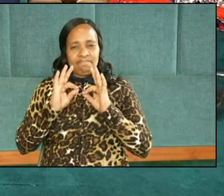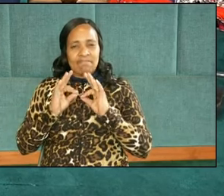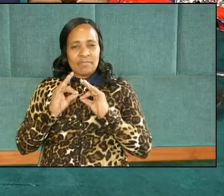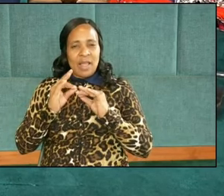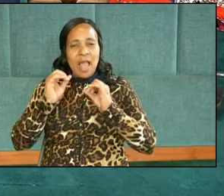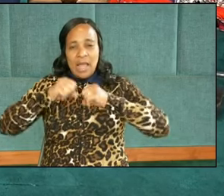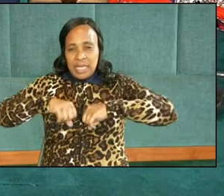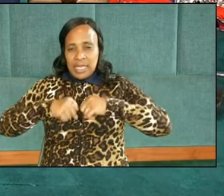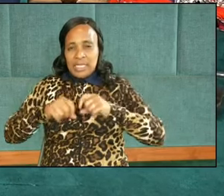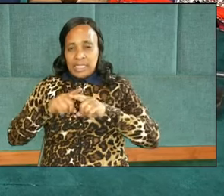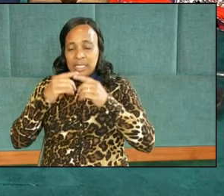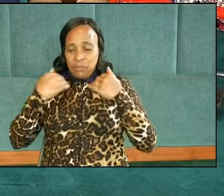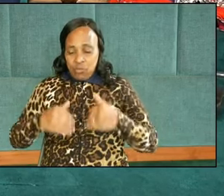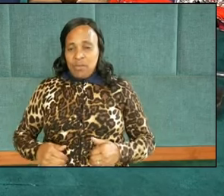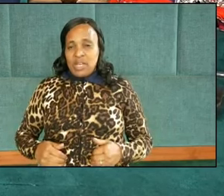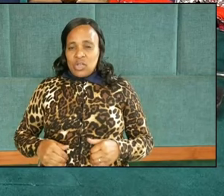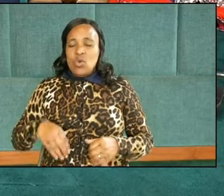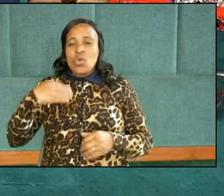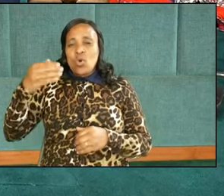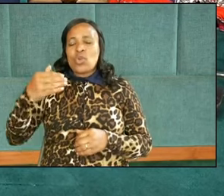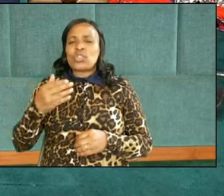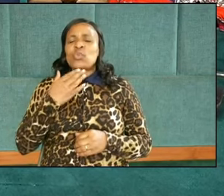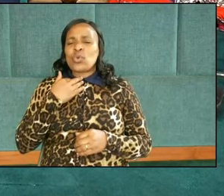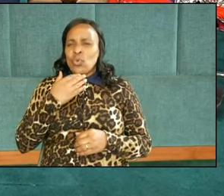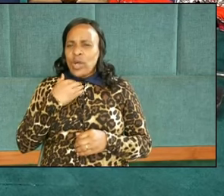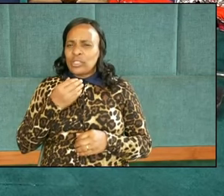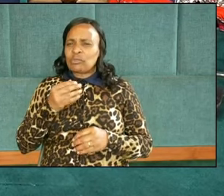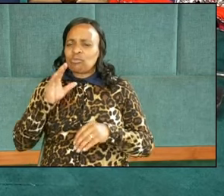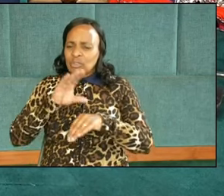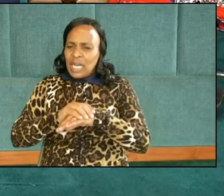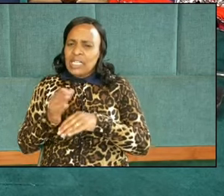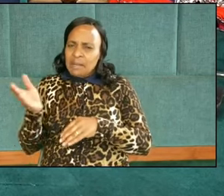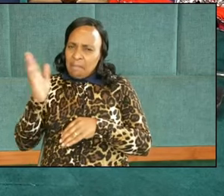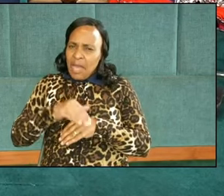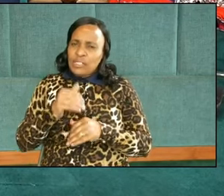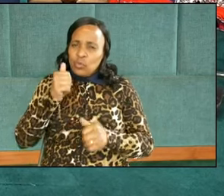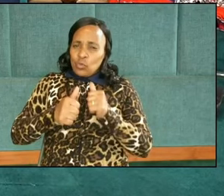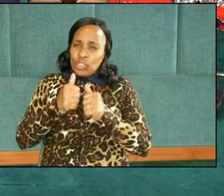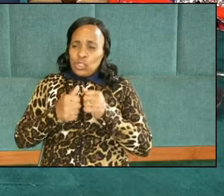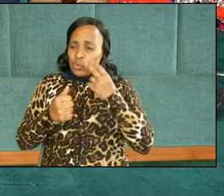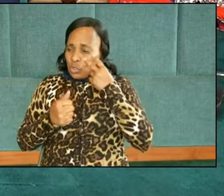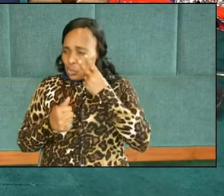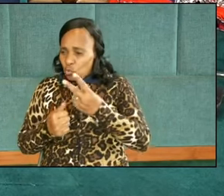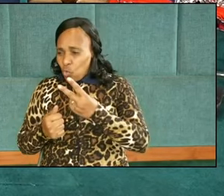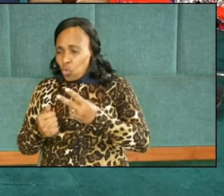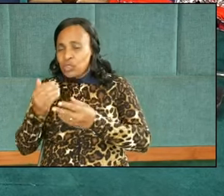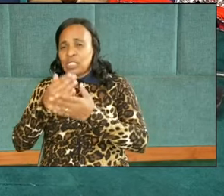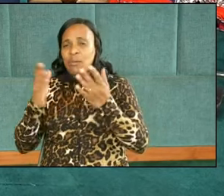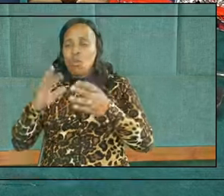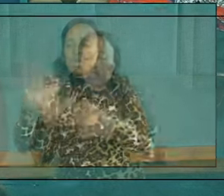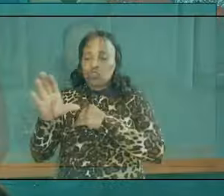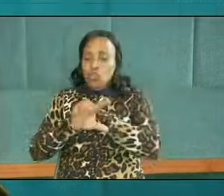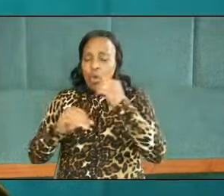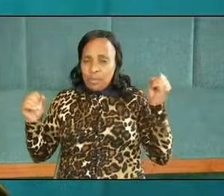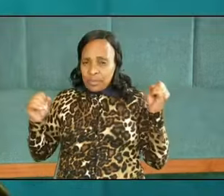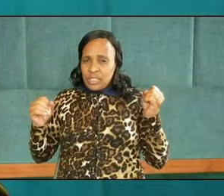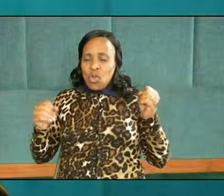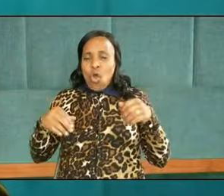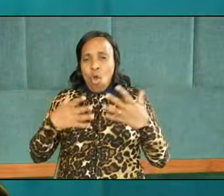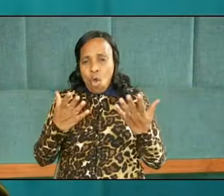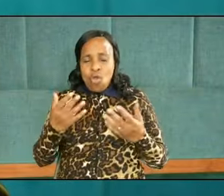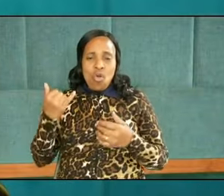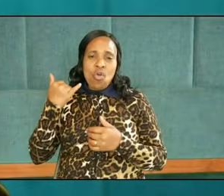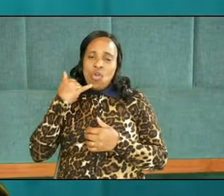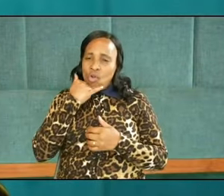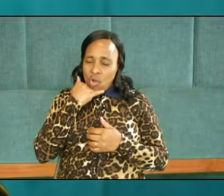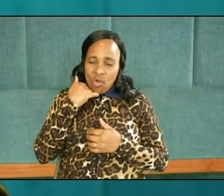as human beings, it's always that you want to get back that which someone stole from you, or how someone wronged